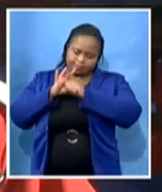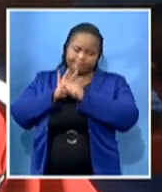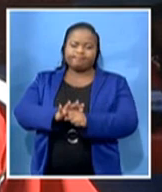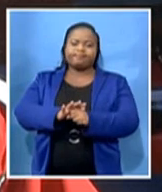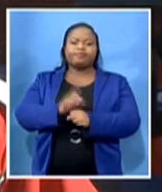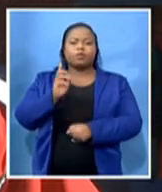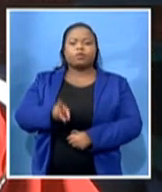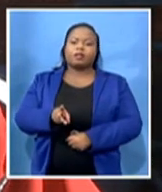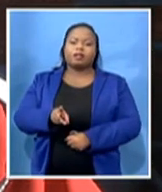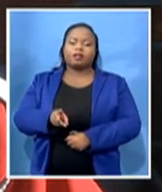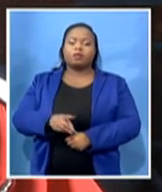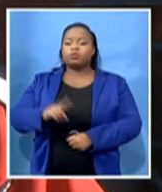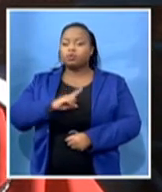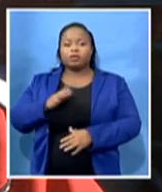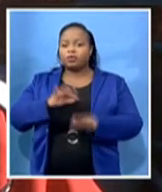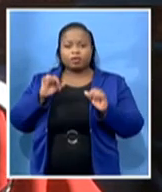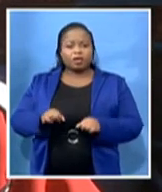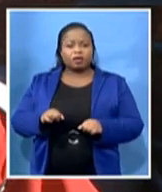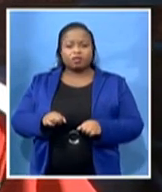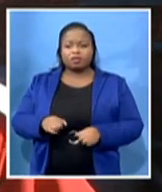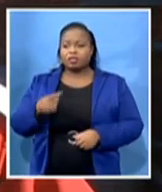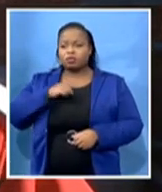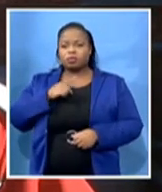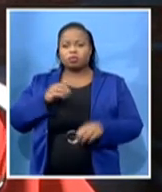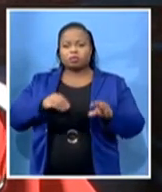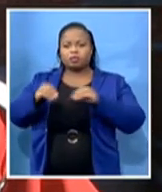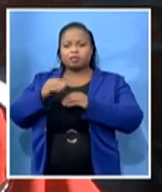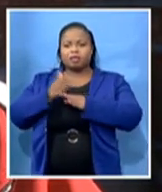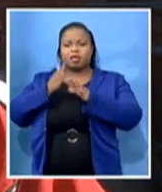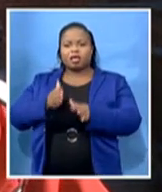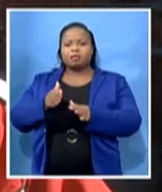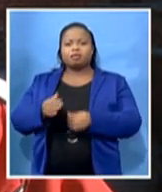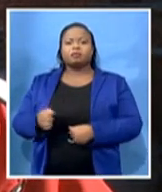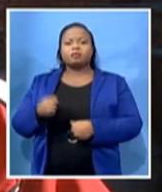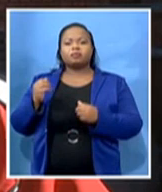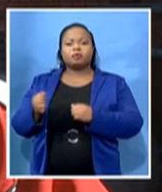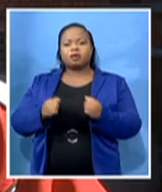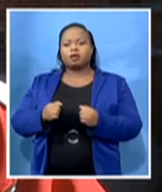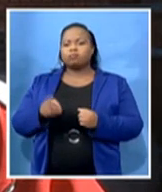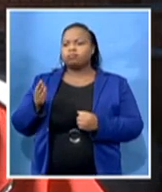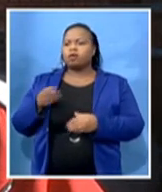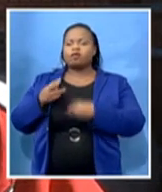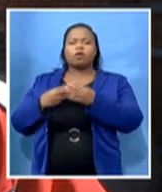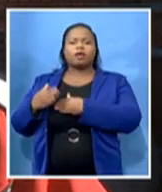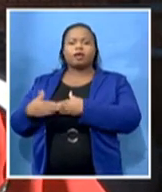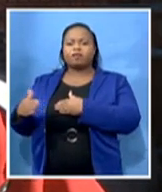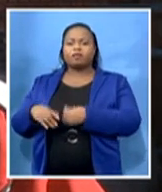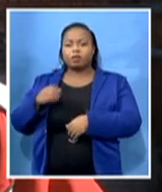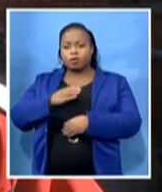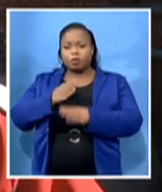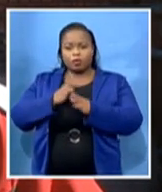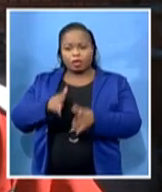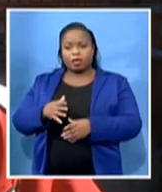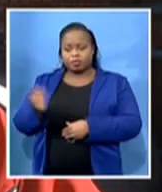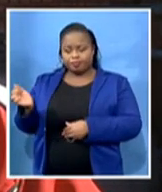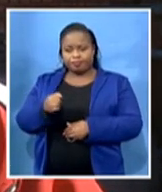the replacement labor should remain in Bophelong Hospital forever. We think that workers that has been employed, they've got the love of this job, they want to do